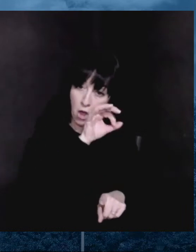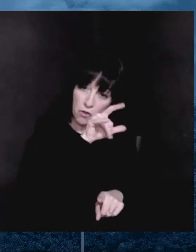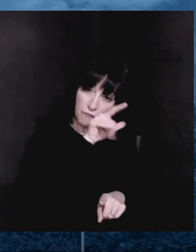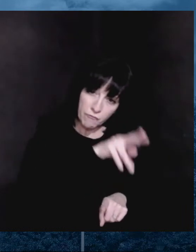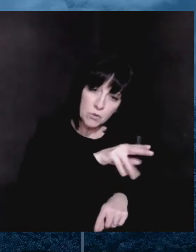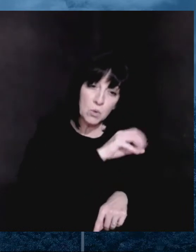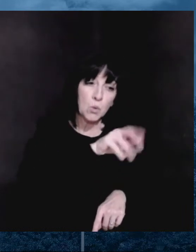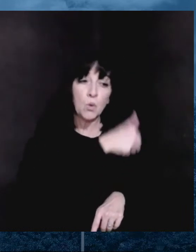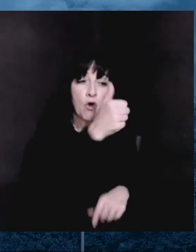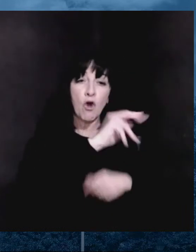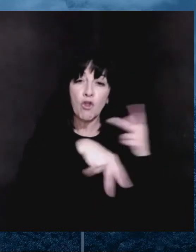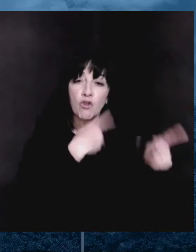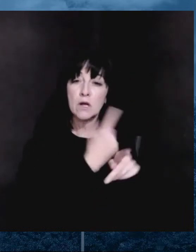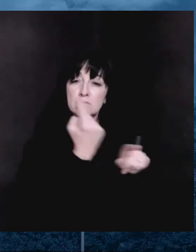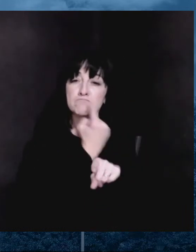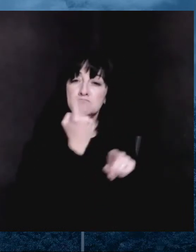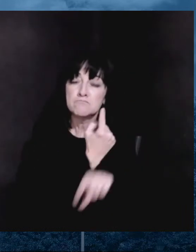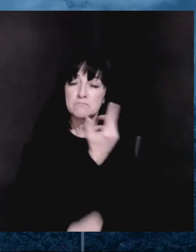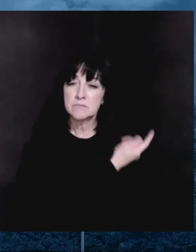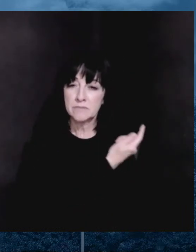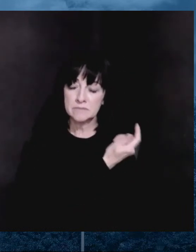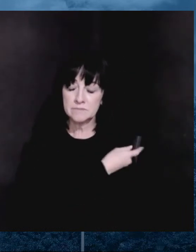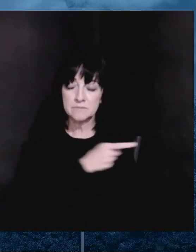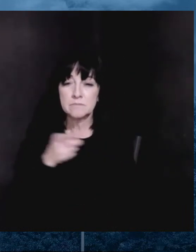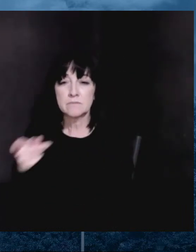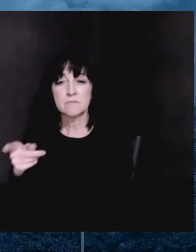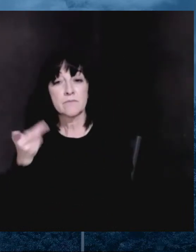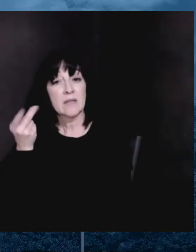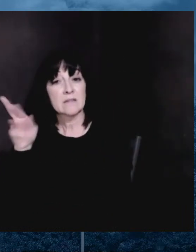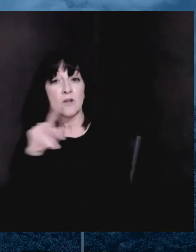So the needle is pretty much the same.